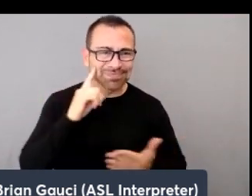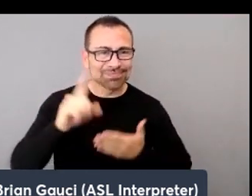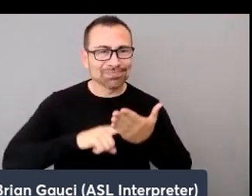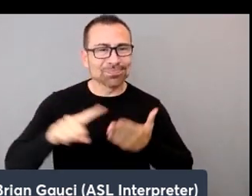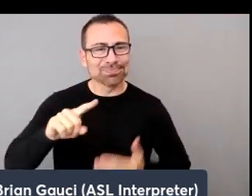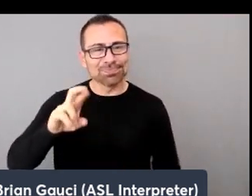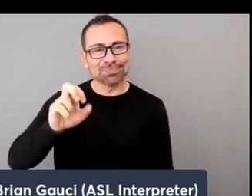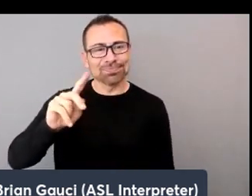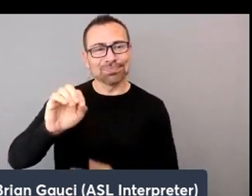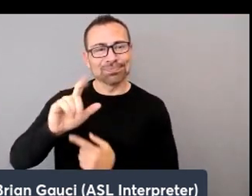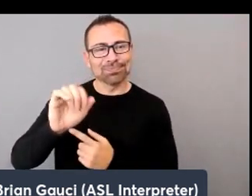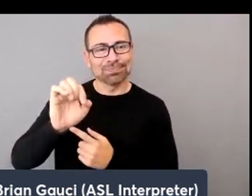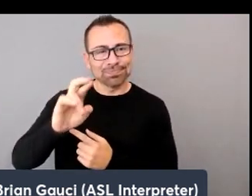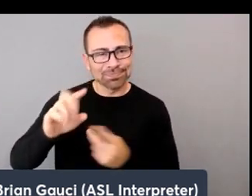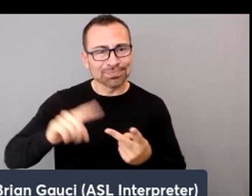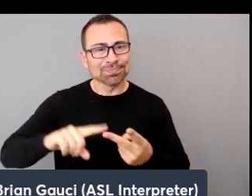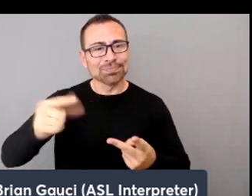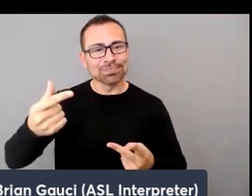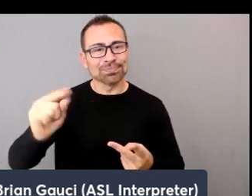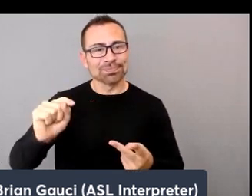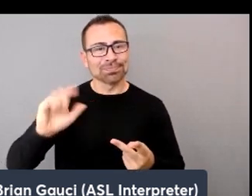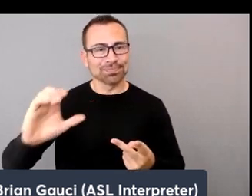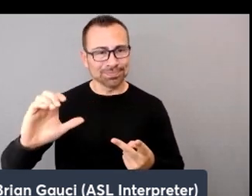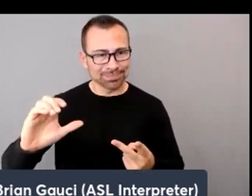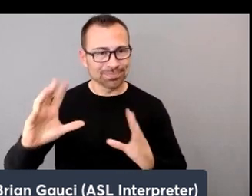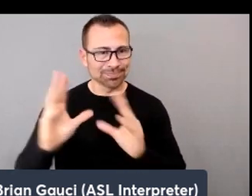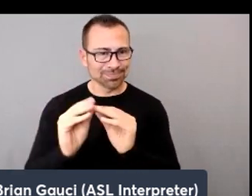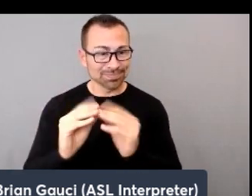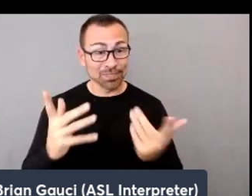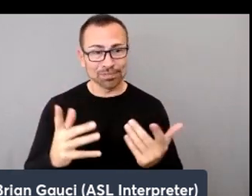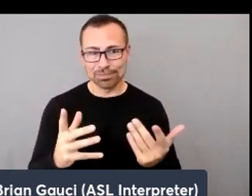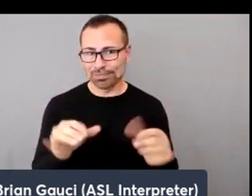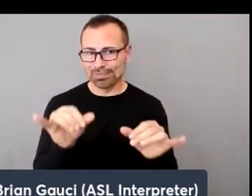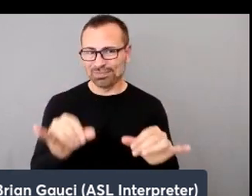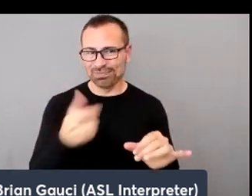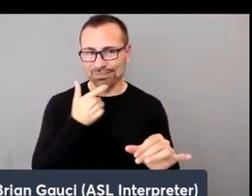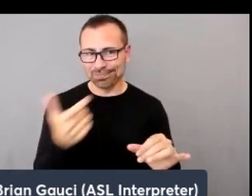Replicator, go check out GTC conference, and stick around for more